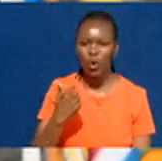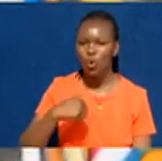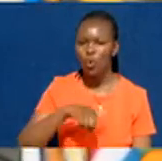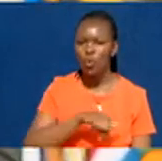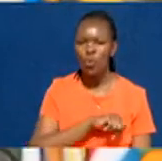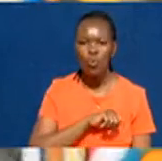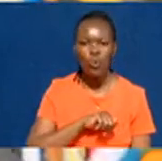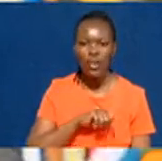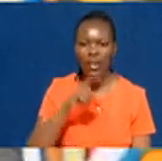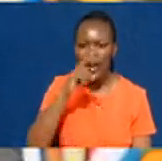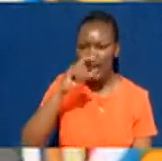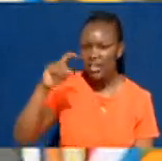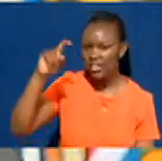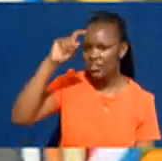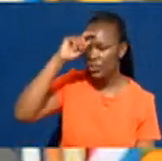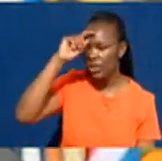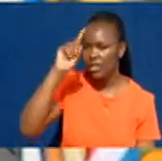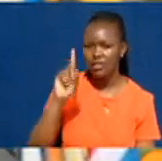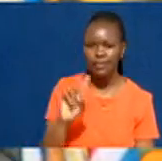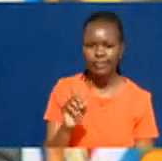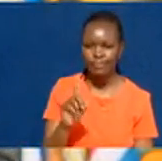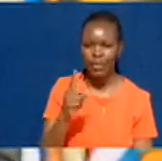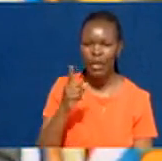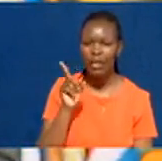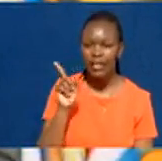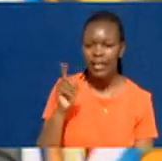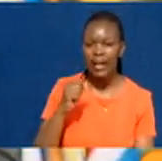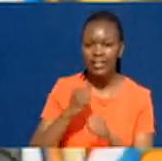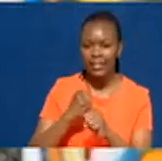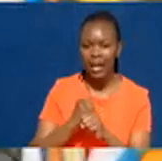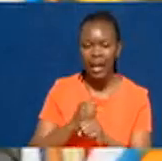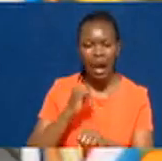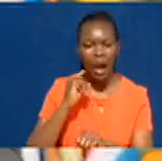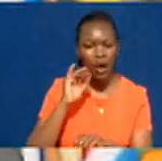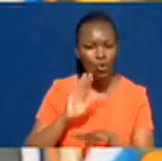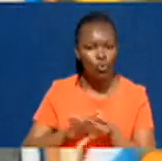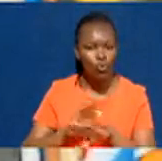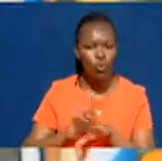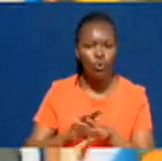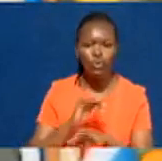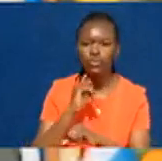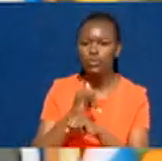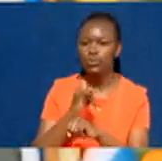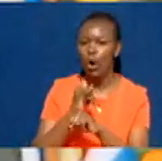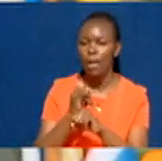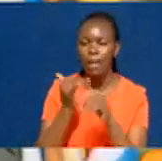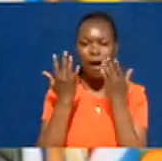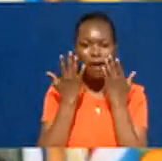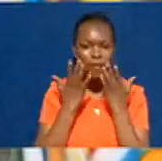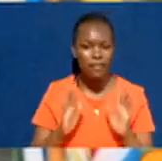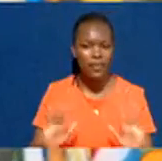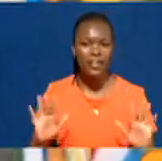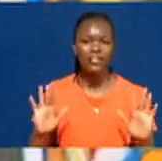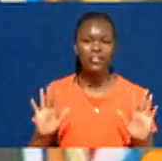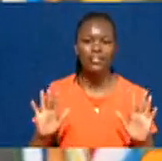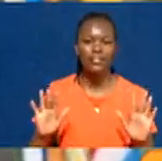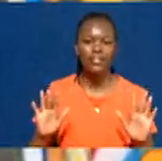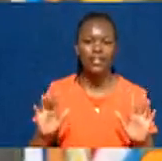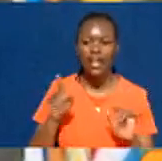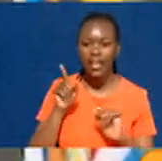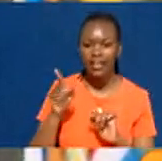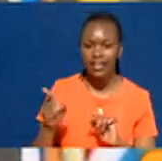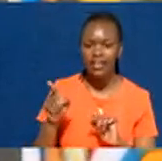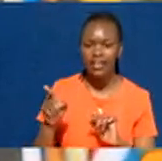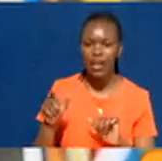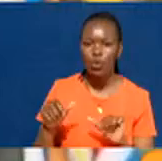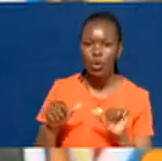He has done a good job, and he will have his